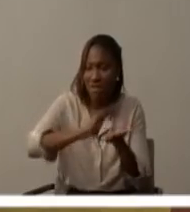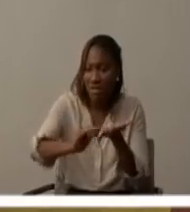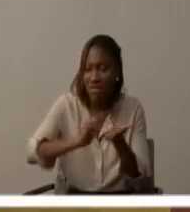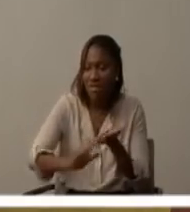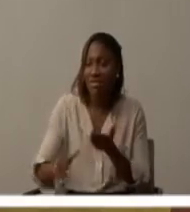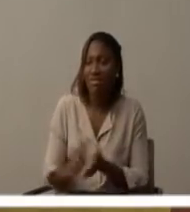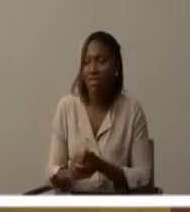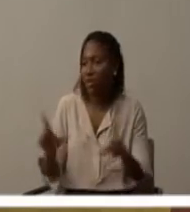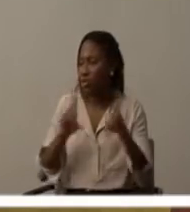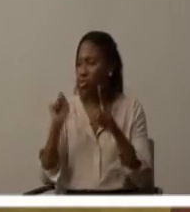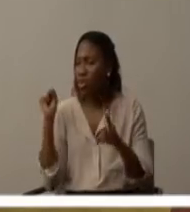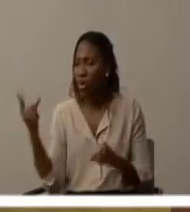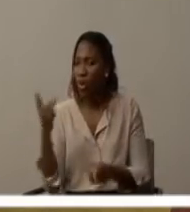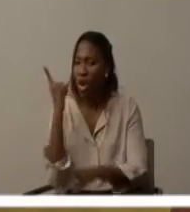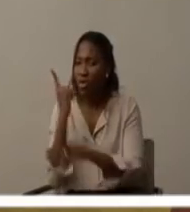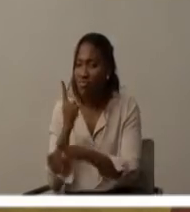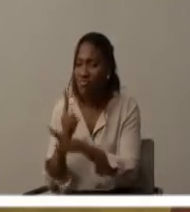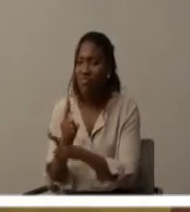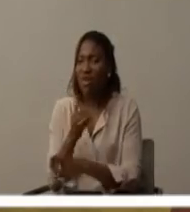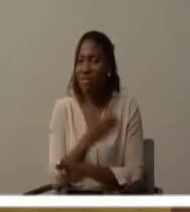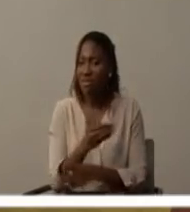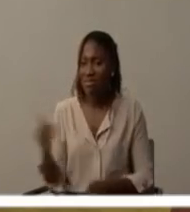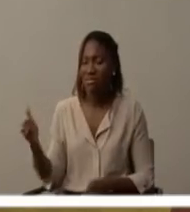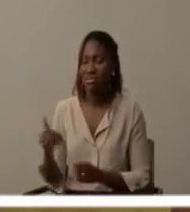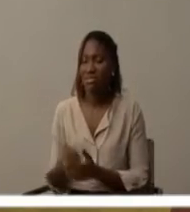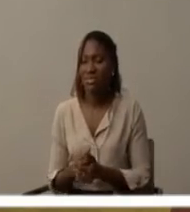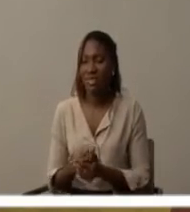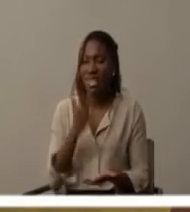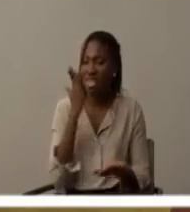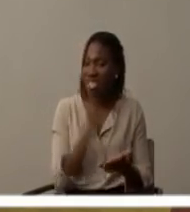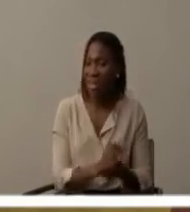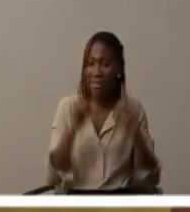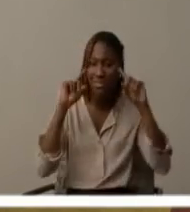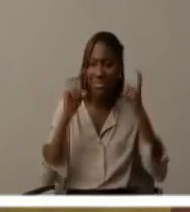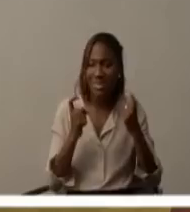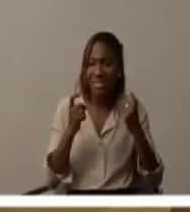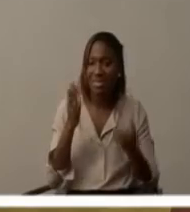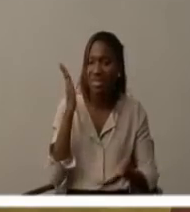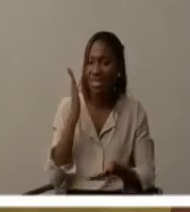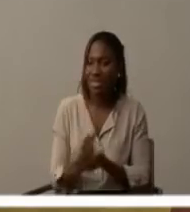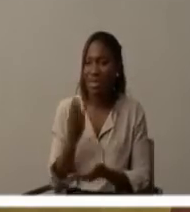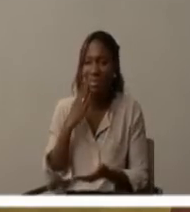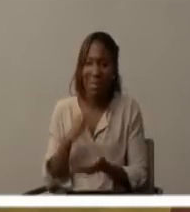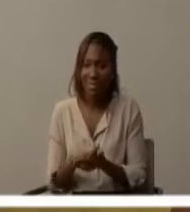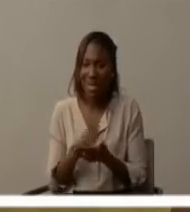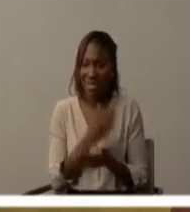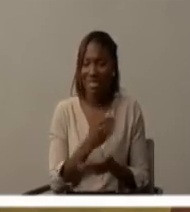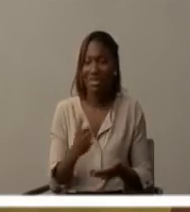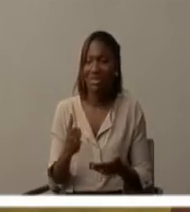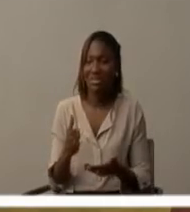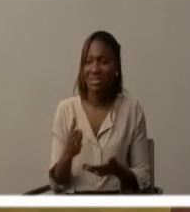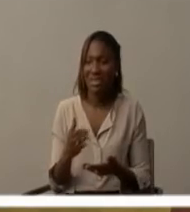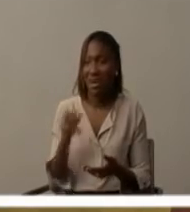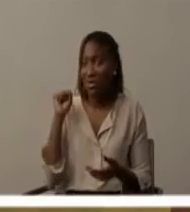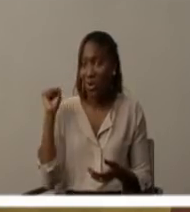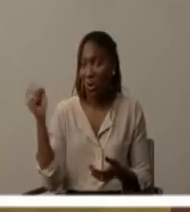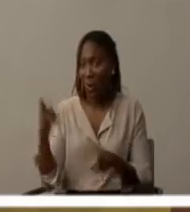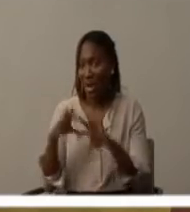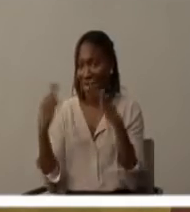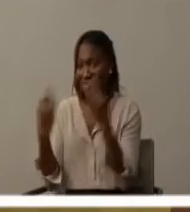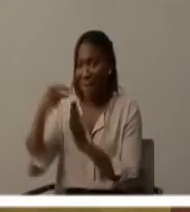the forgiveness work. Stop. You're in the same place. You're going to be in the same house. You're going to be real small unless